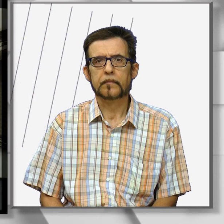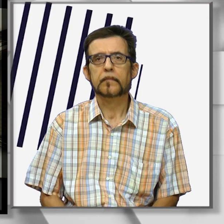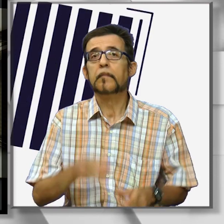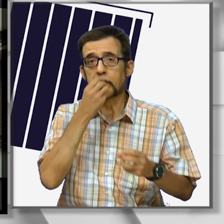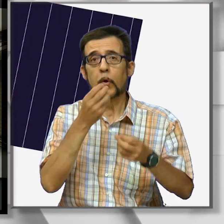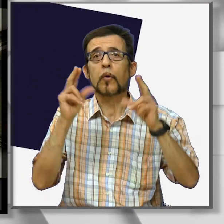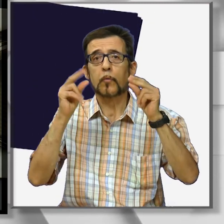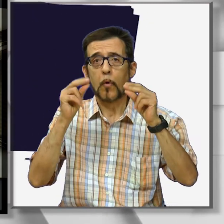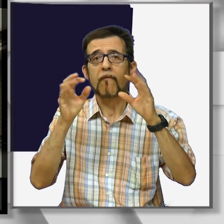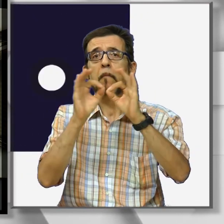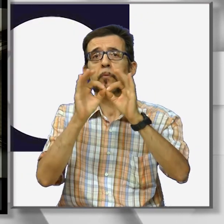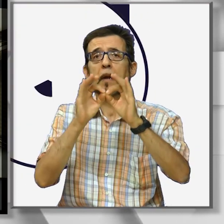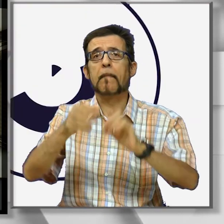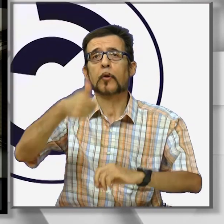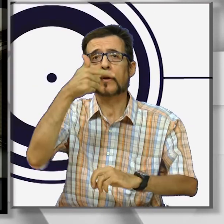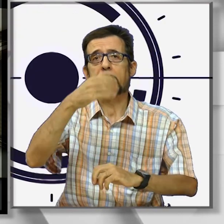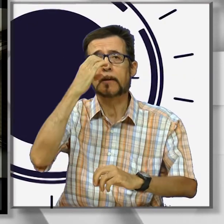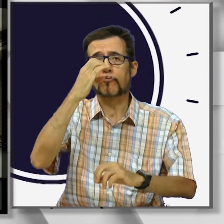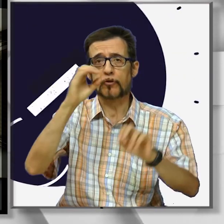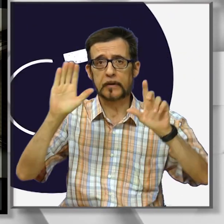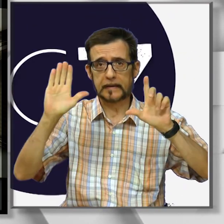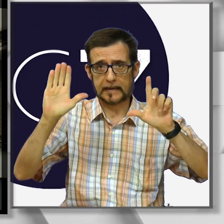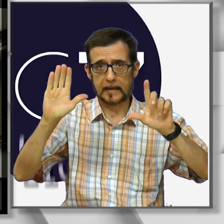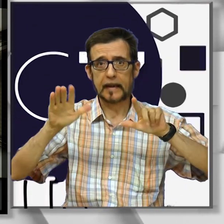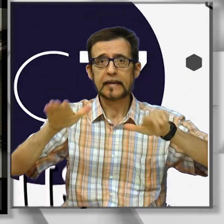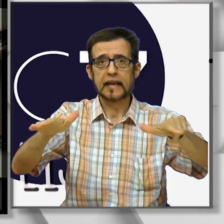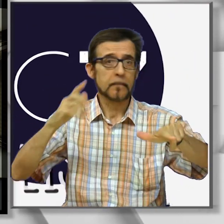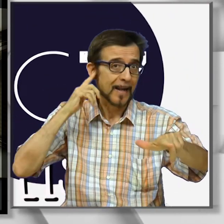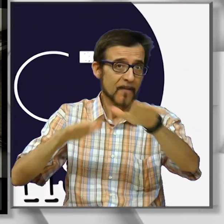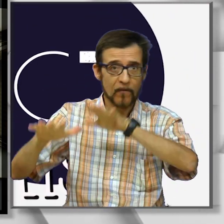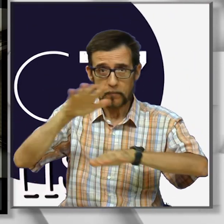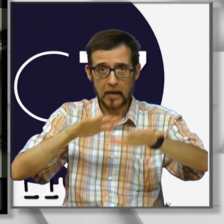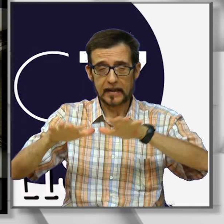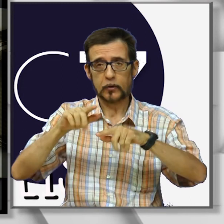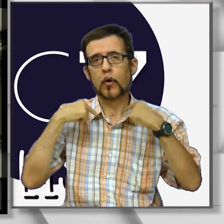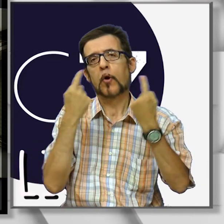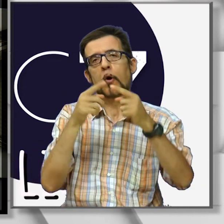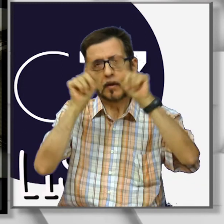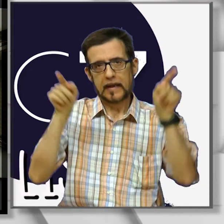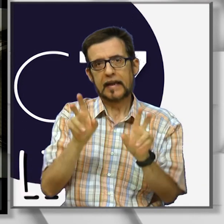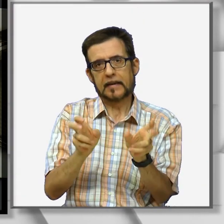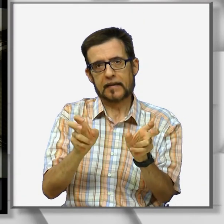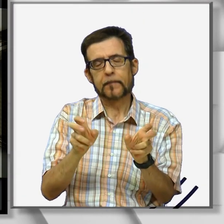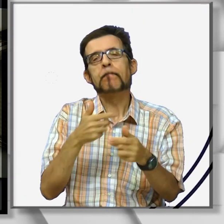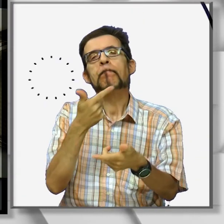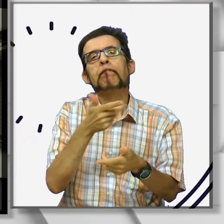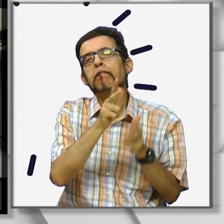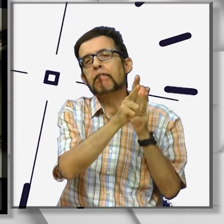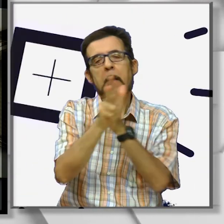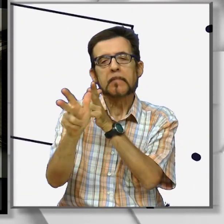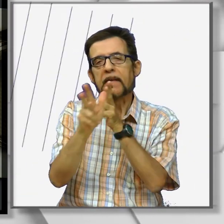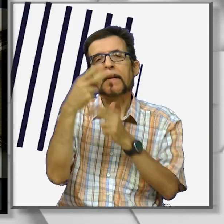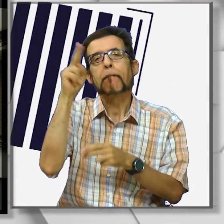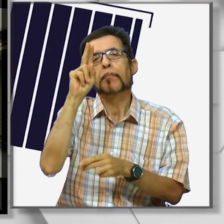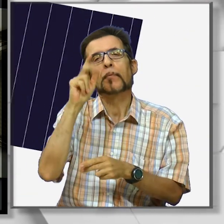Welcome back to the new episode of TC7, a settimanal information of our emittente that gives you the most significant